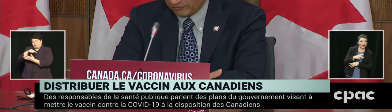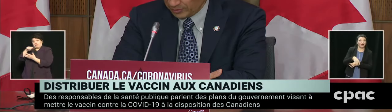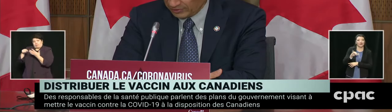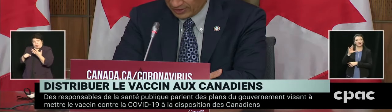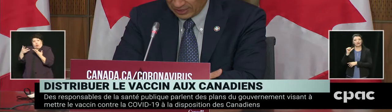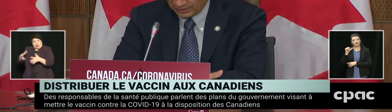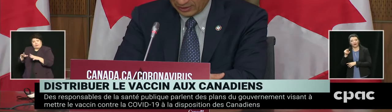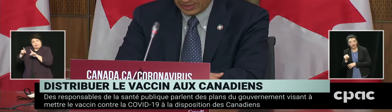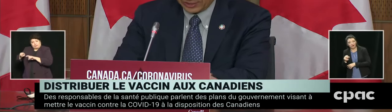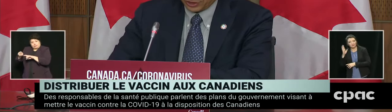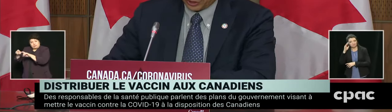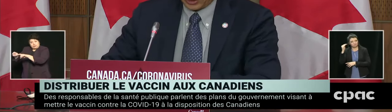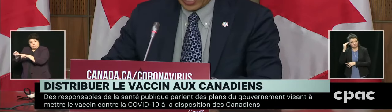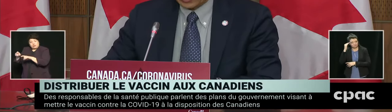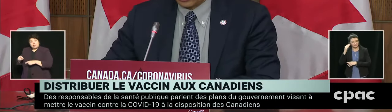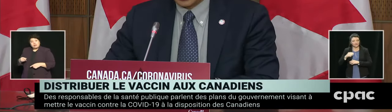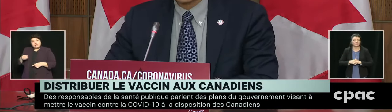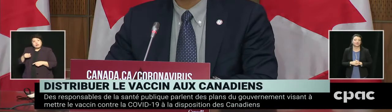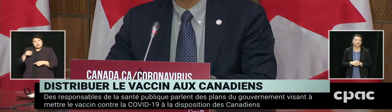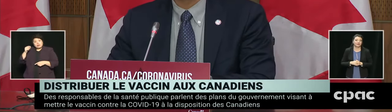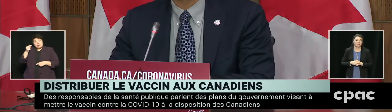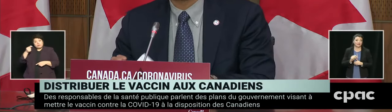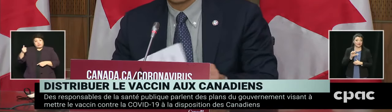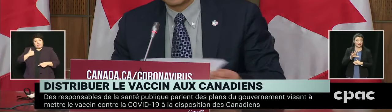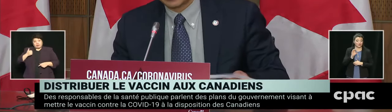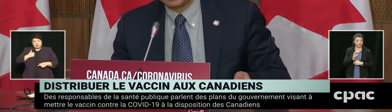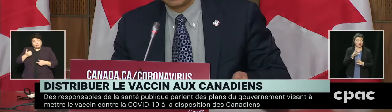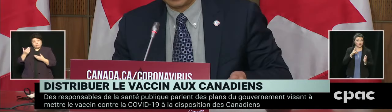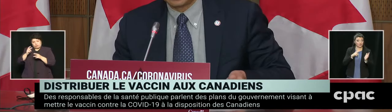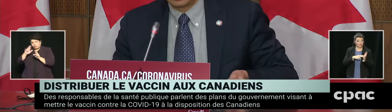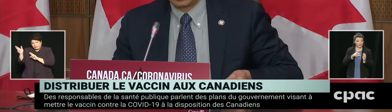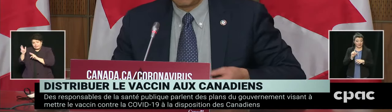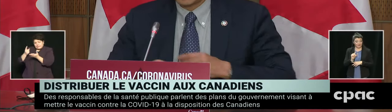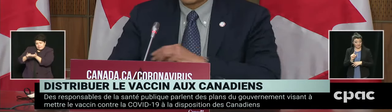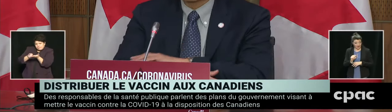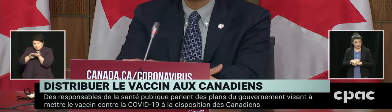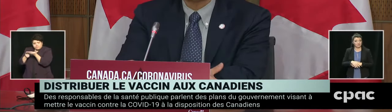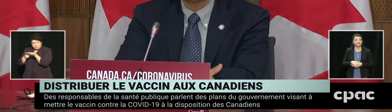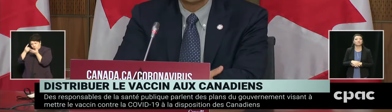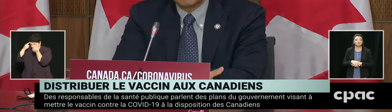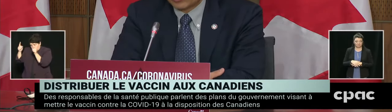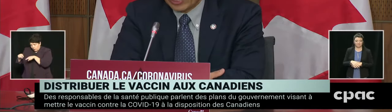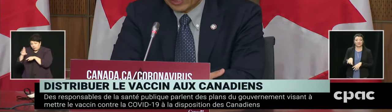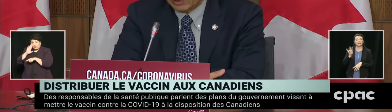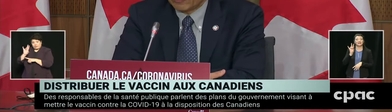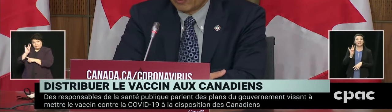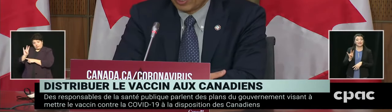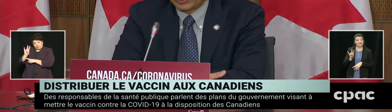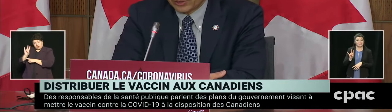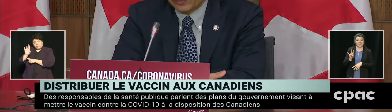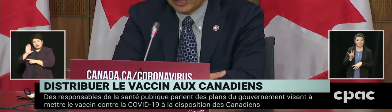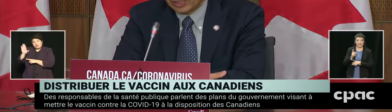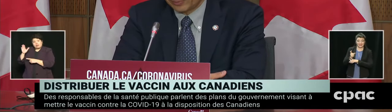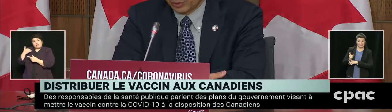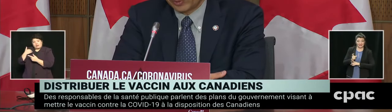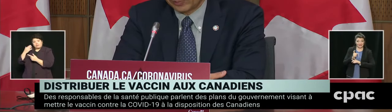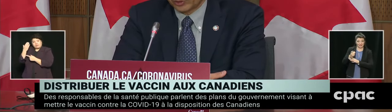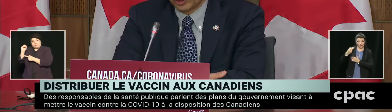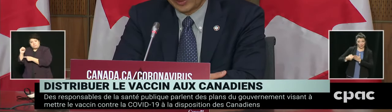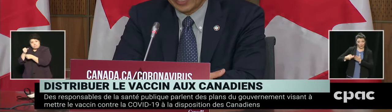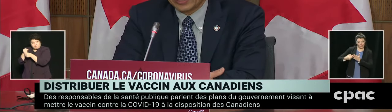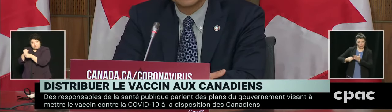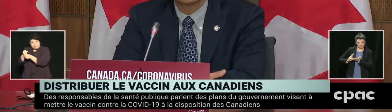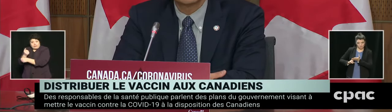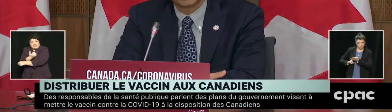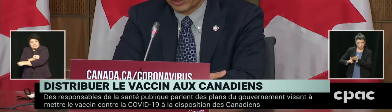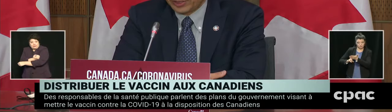the Government of Canada has secured access to 7 leading vaccine candidates, which my colleague, Ms. Reza from Public Services and